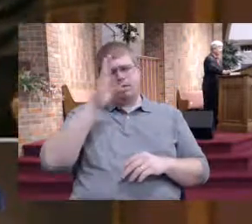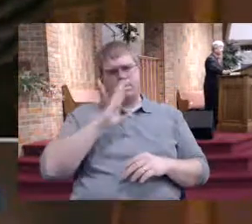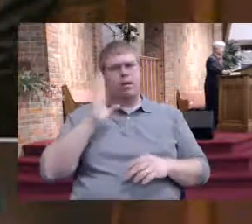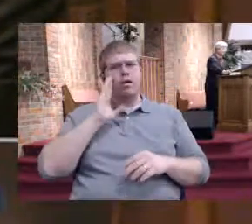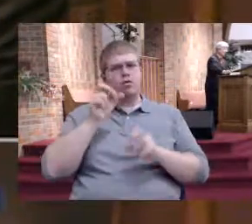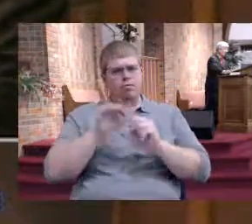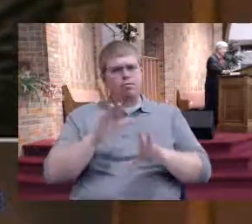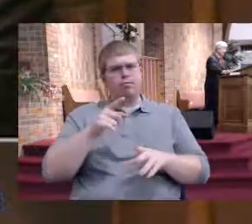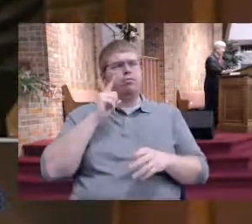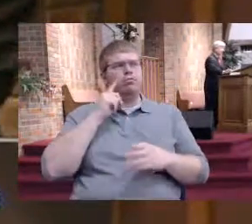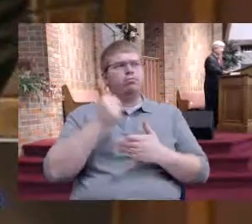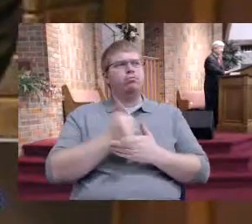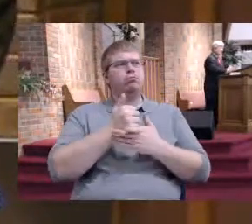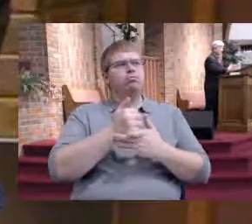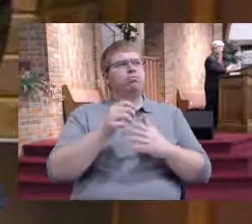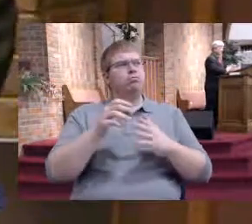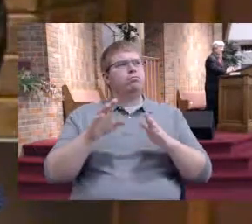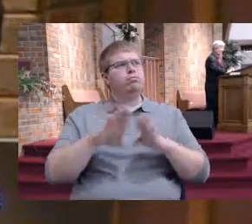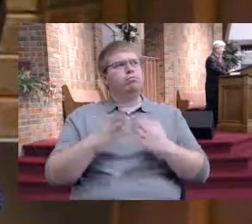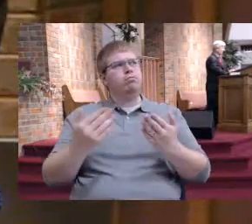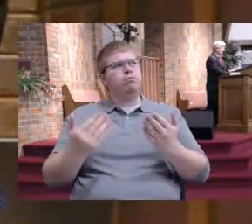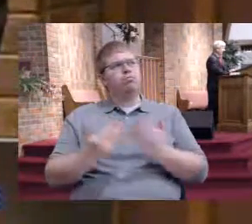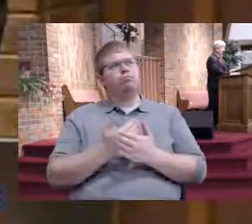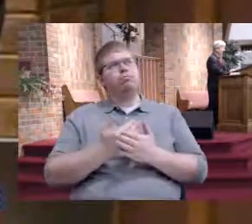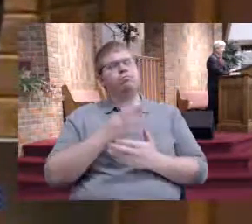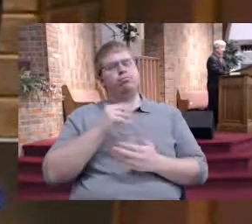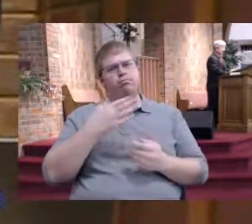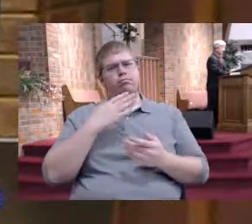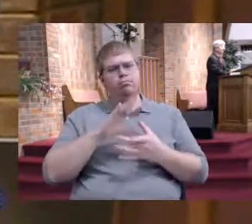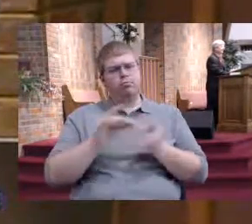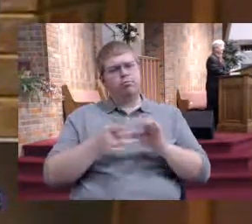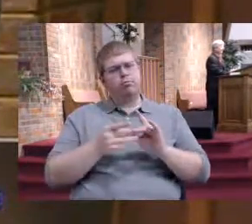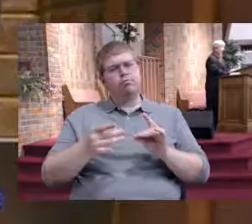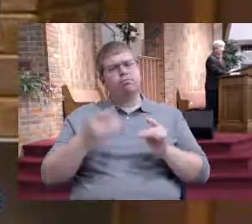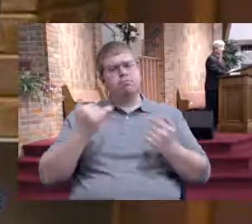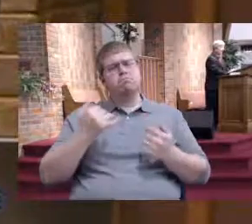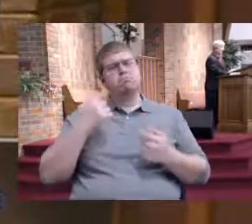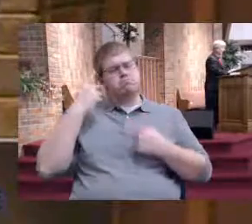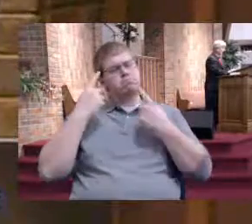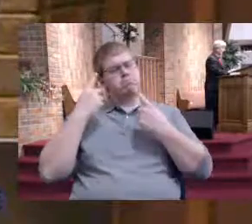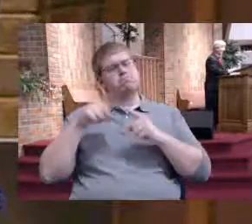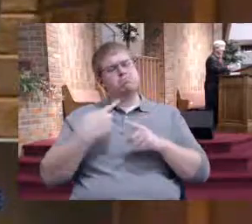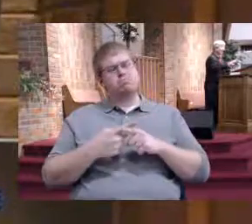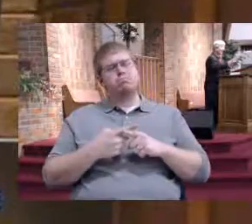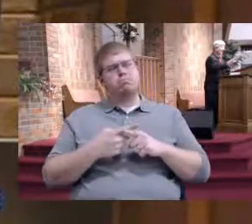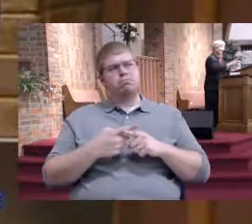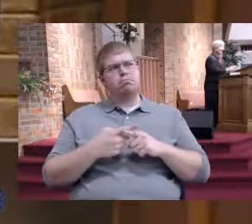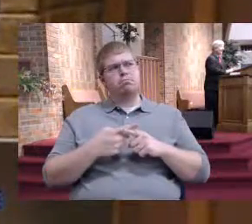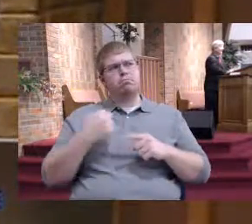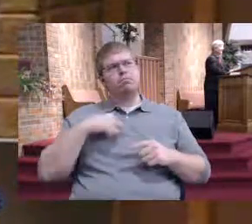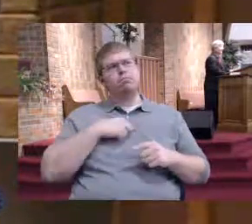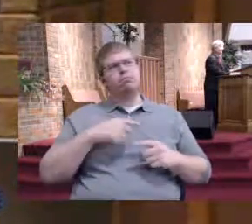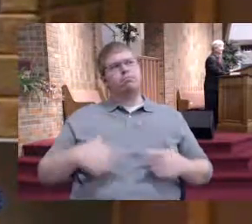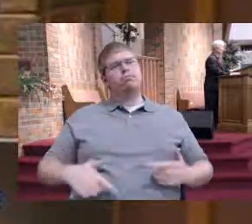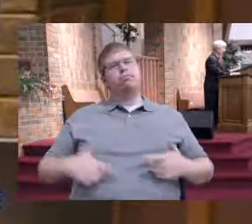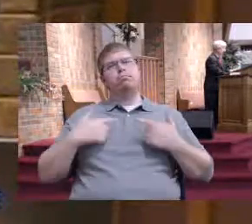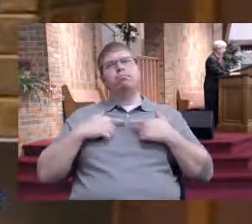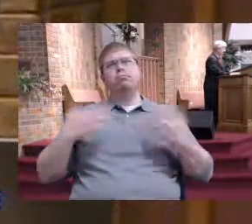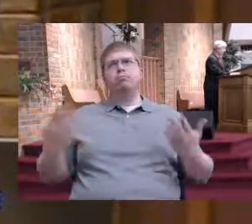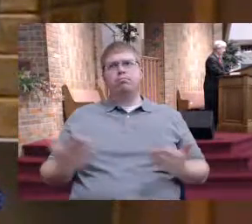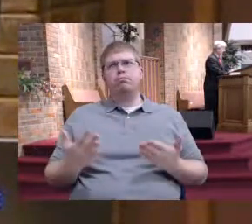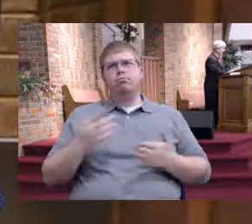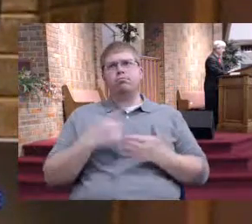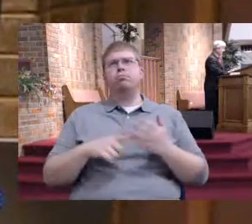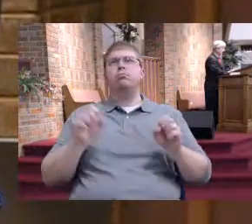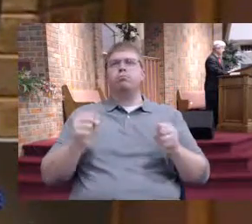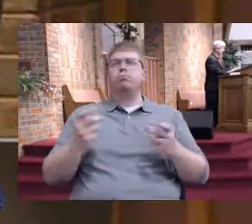doors for you. And your message tonight certainly gives us something to think about as well in our lives here and what we can do